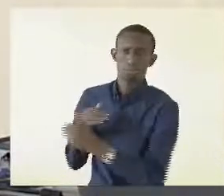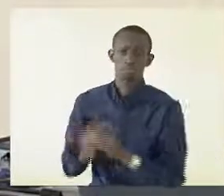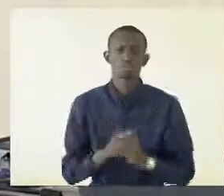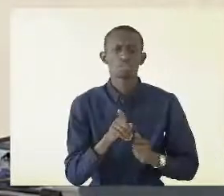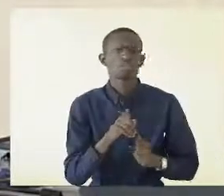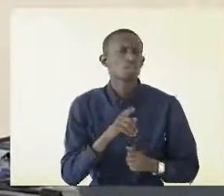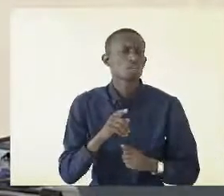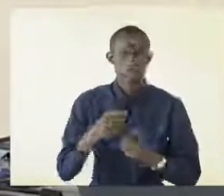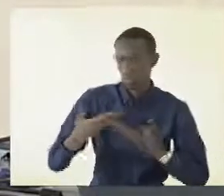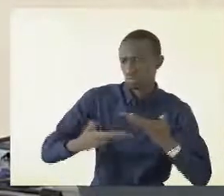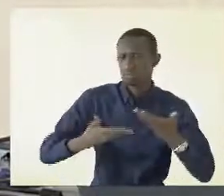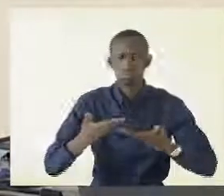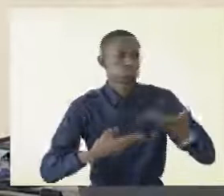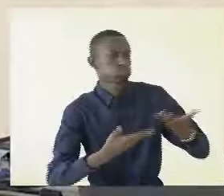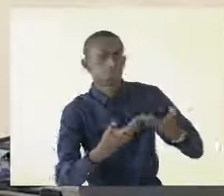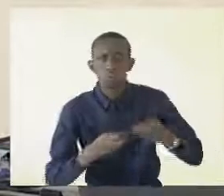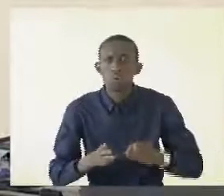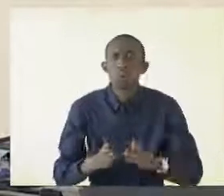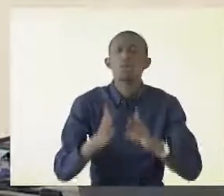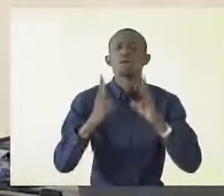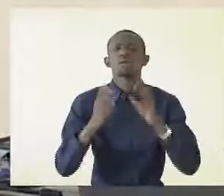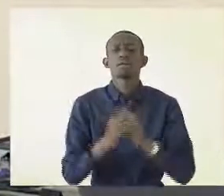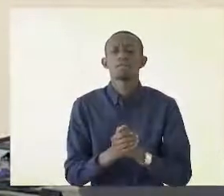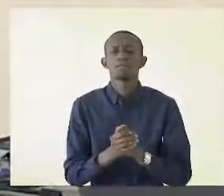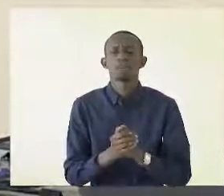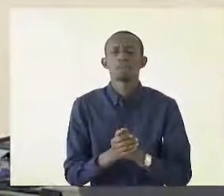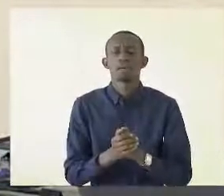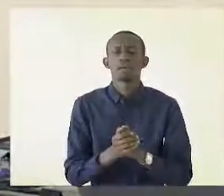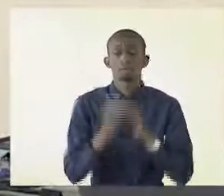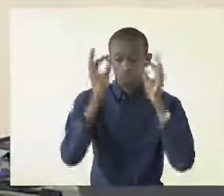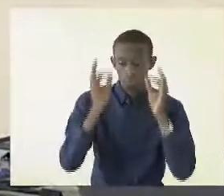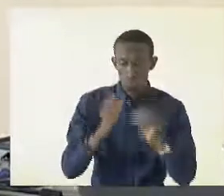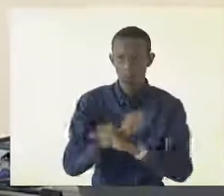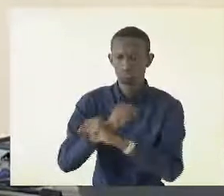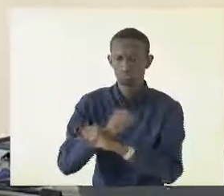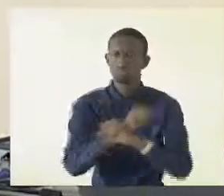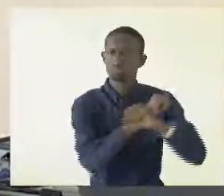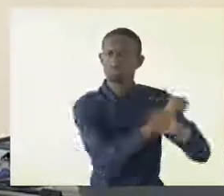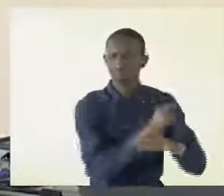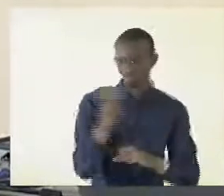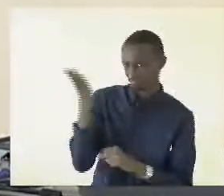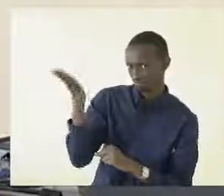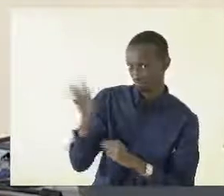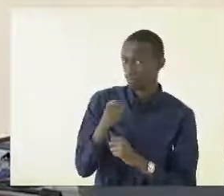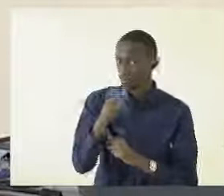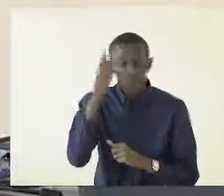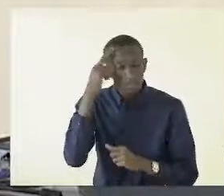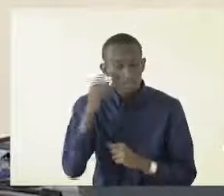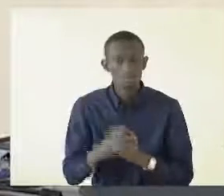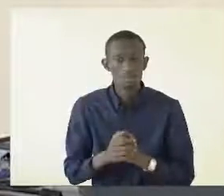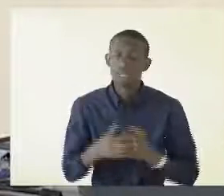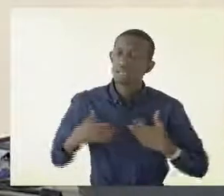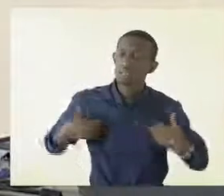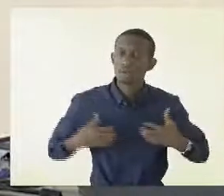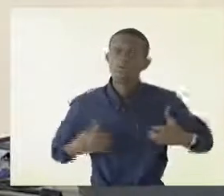discuss ways, design measures of protecting them. Remember, some animals have